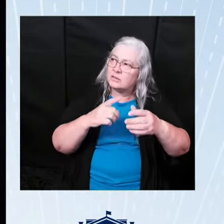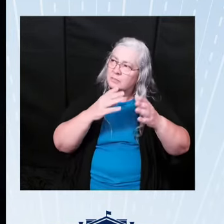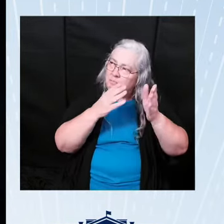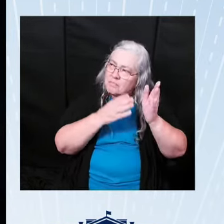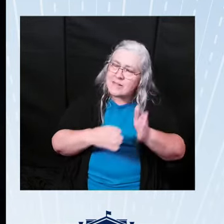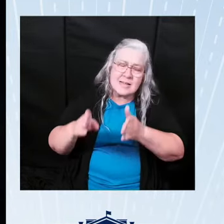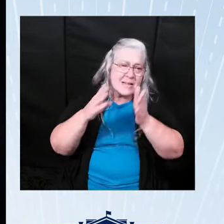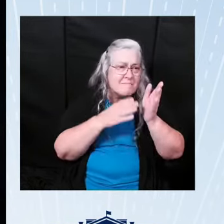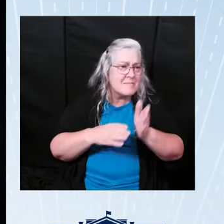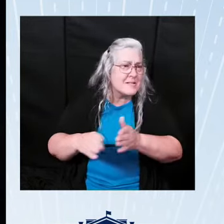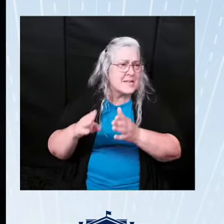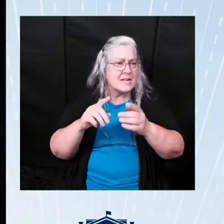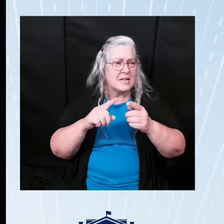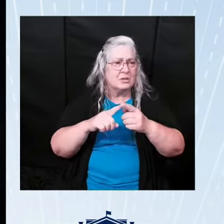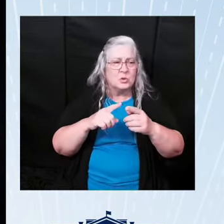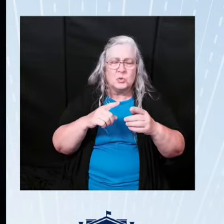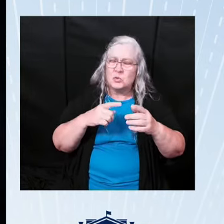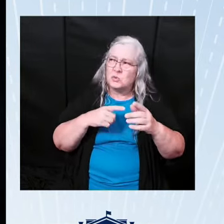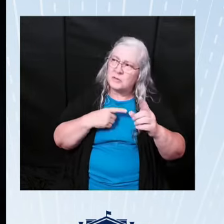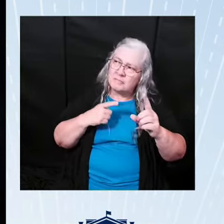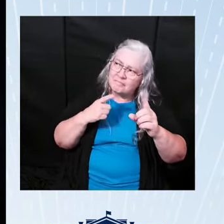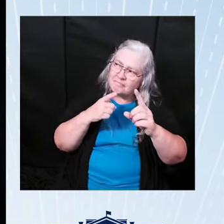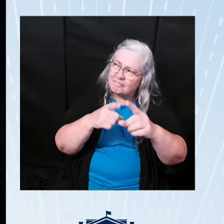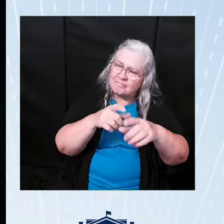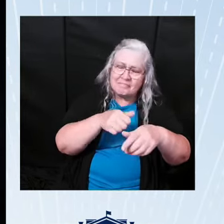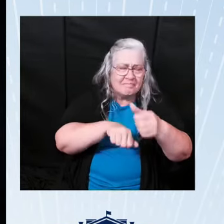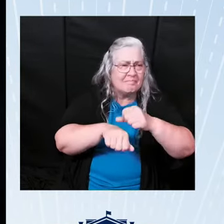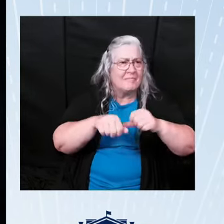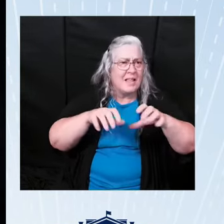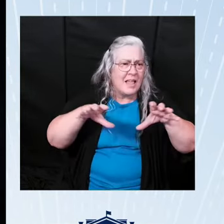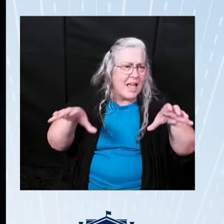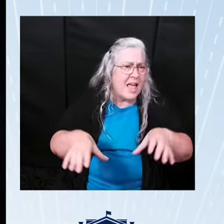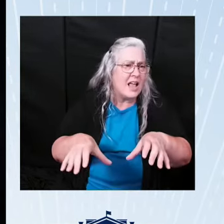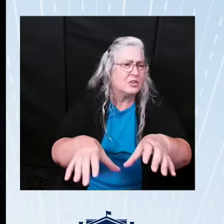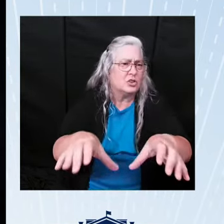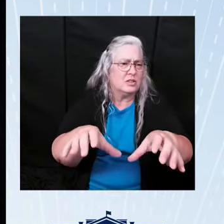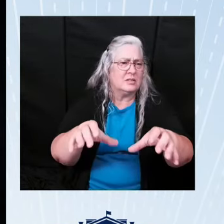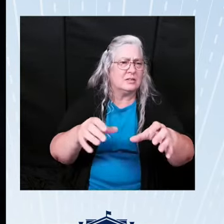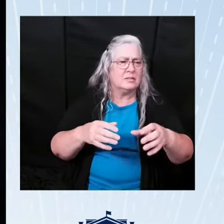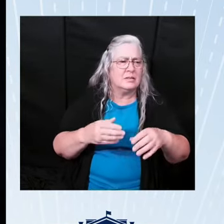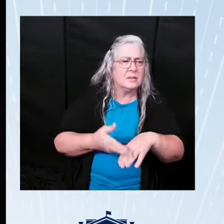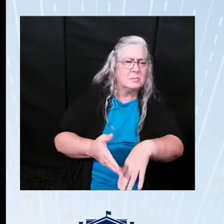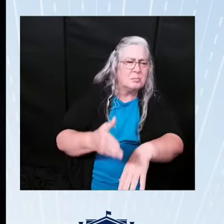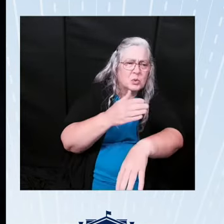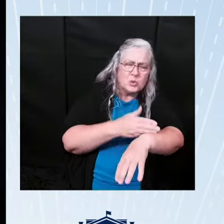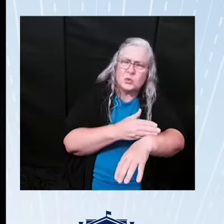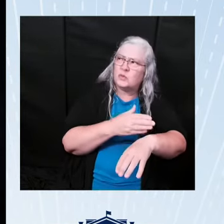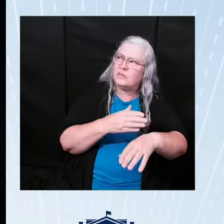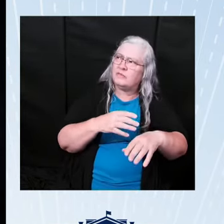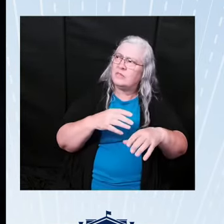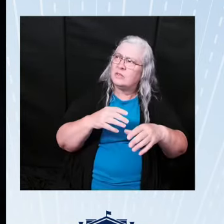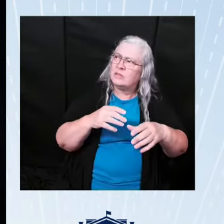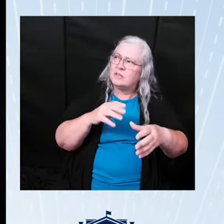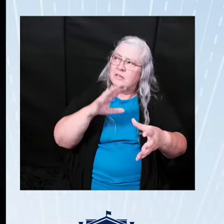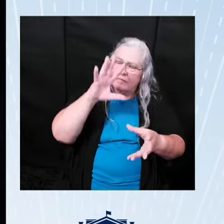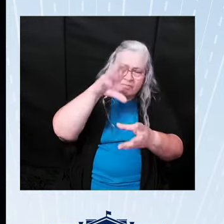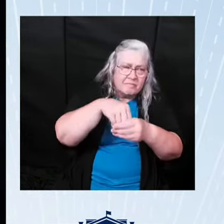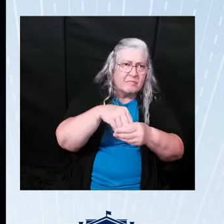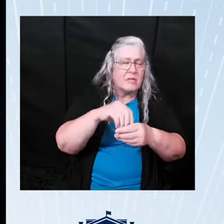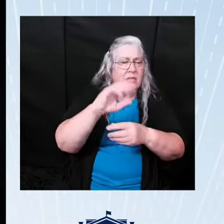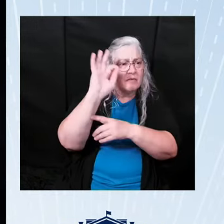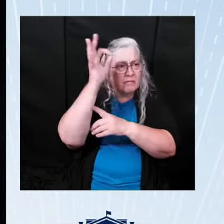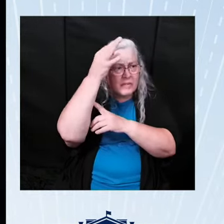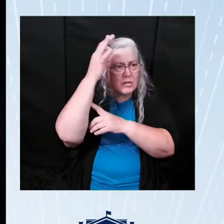you. This framework and this convening was an idea over the